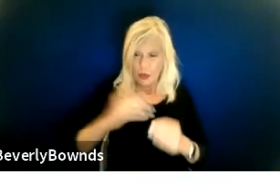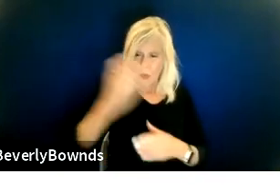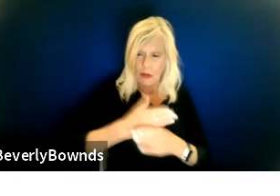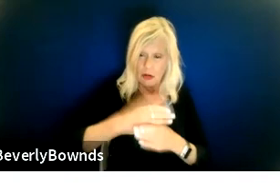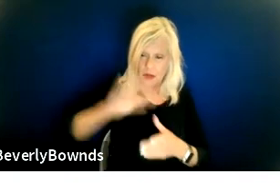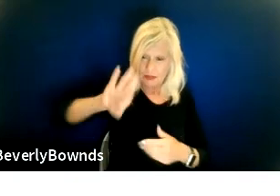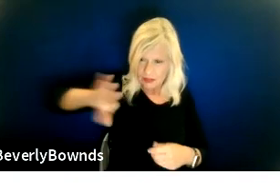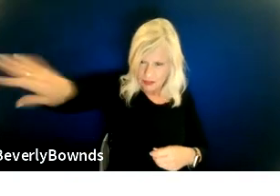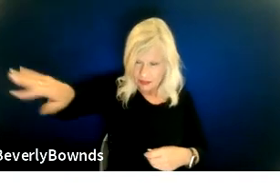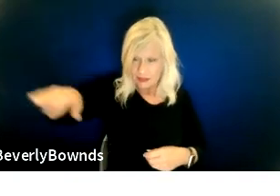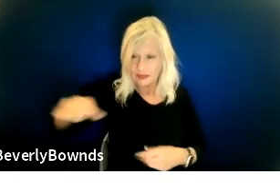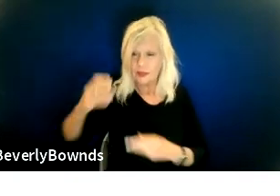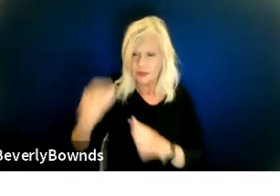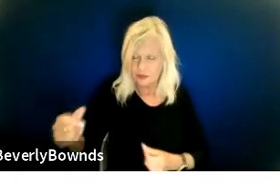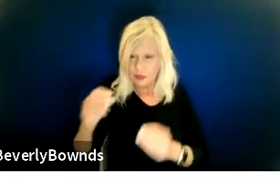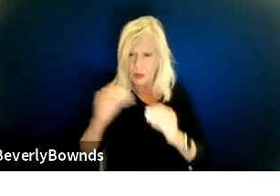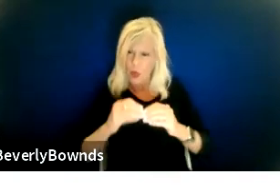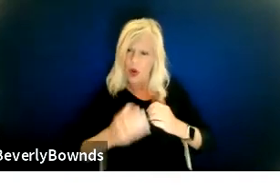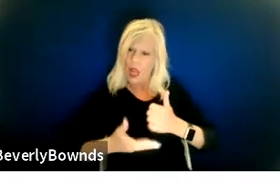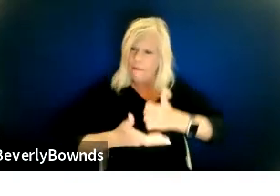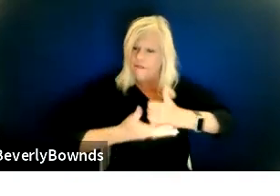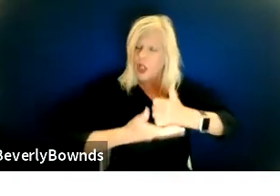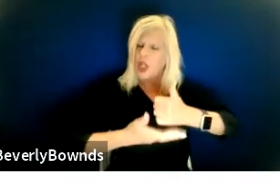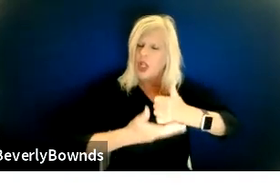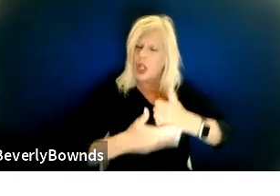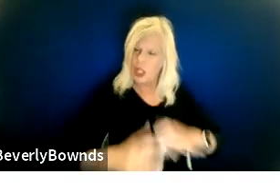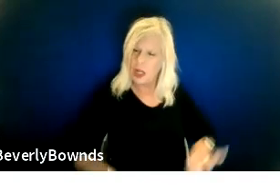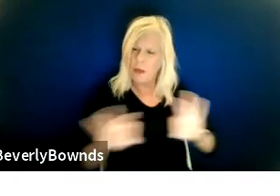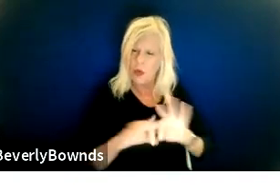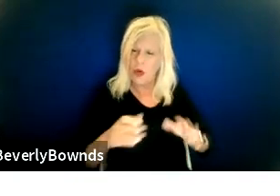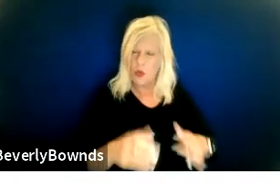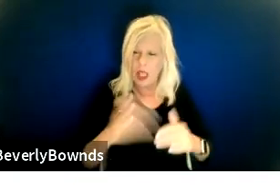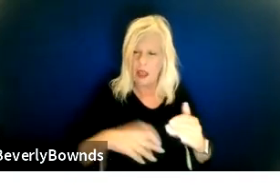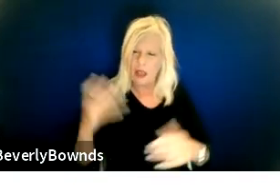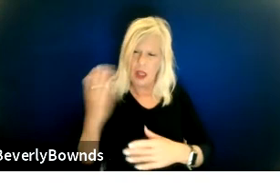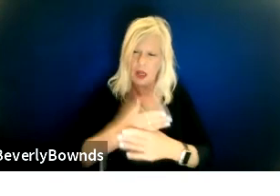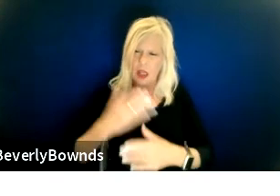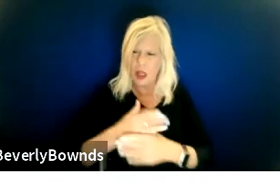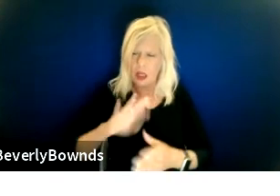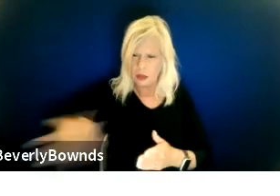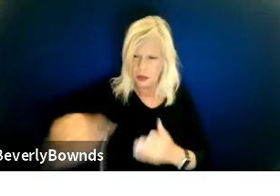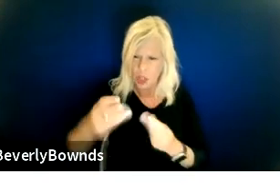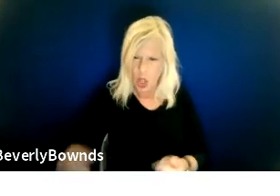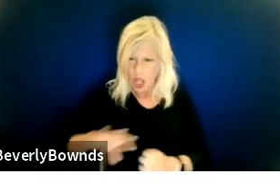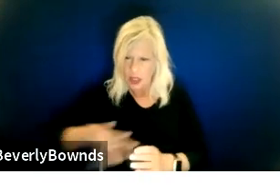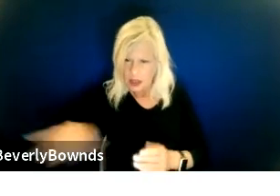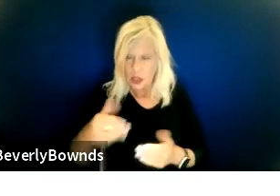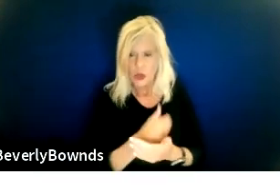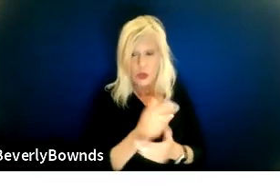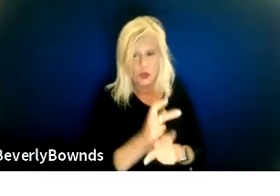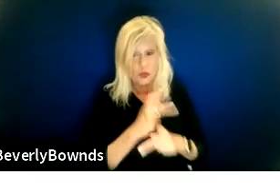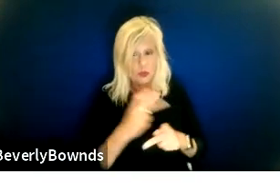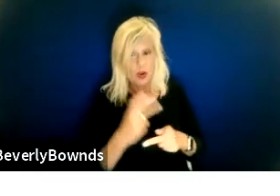functionally relevant and functionally important way. And that this could be part of this new product line